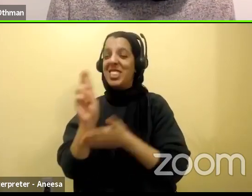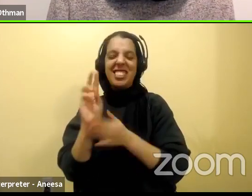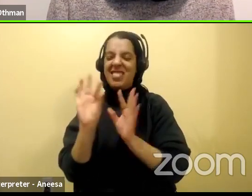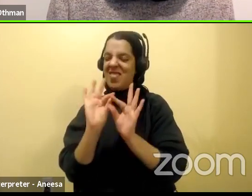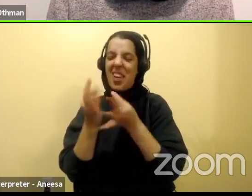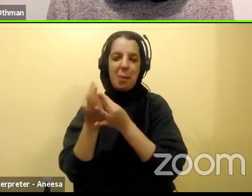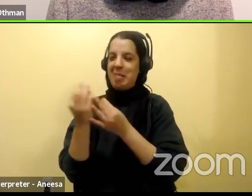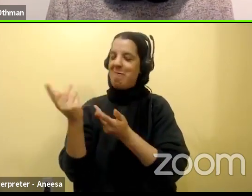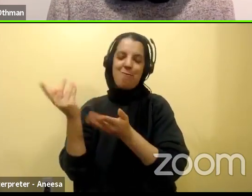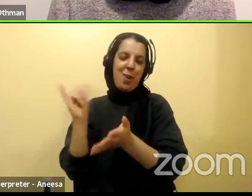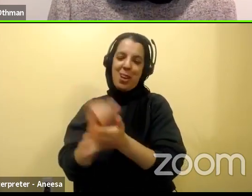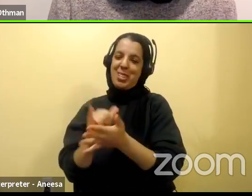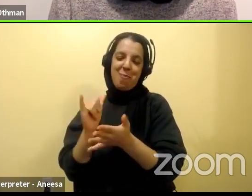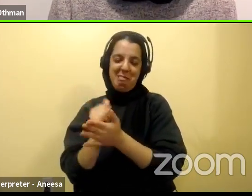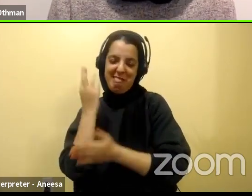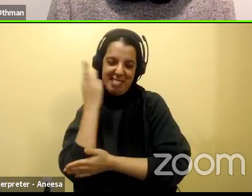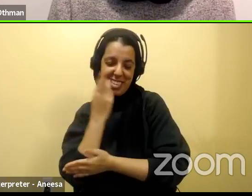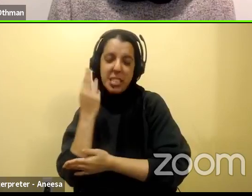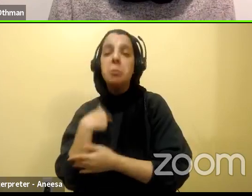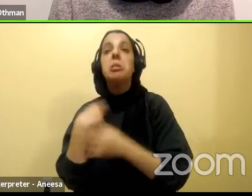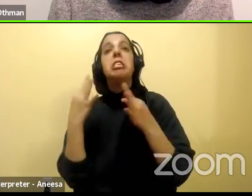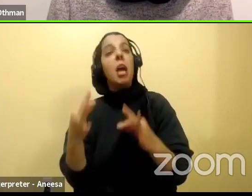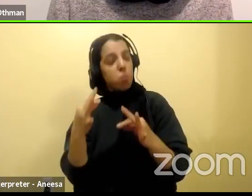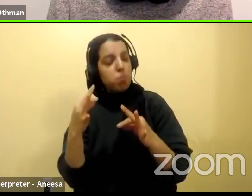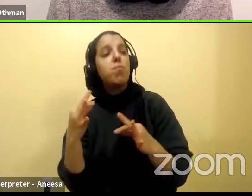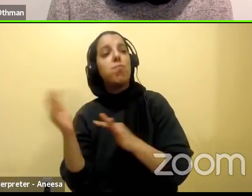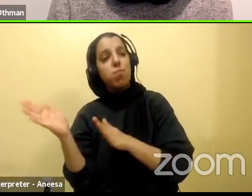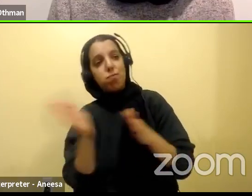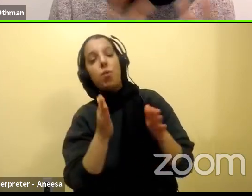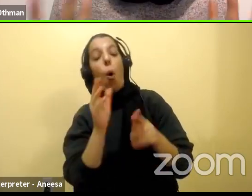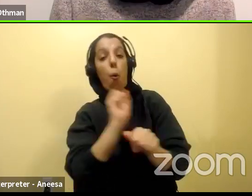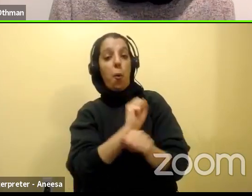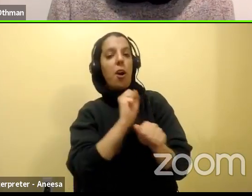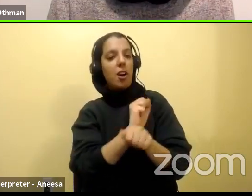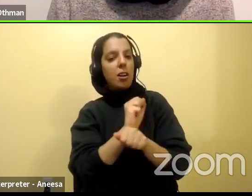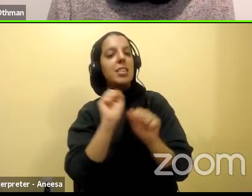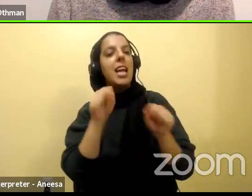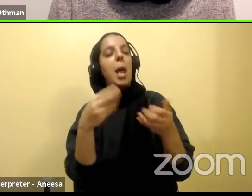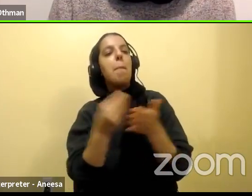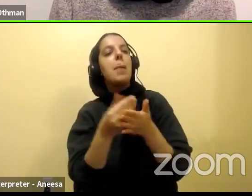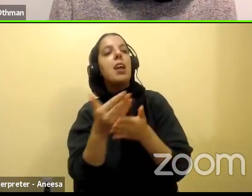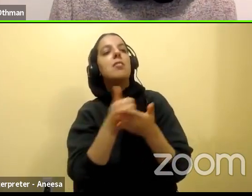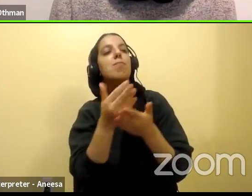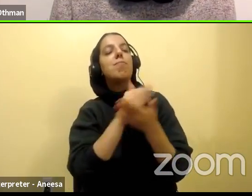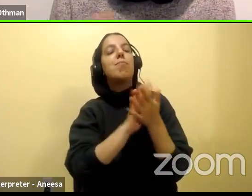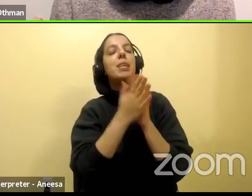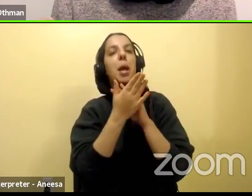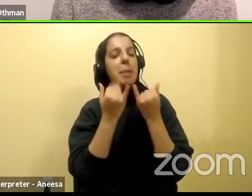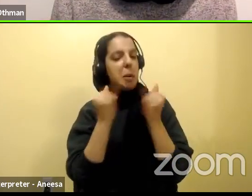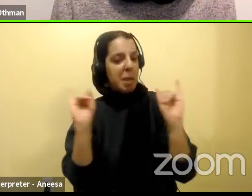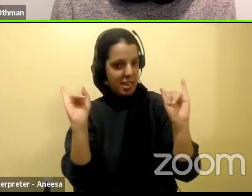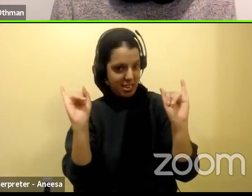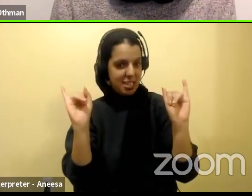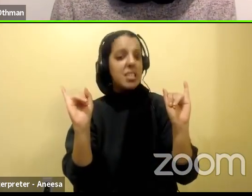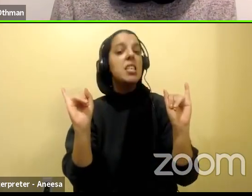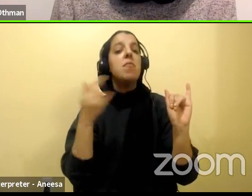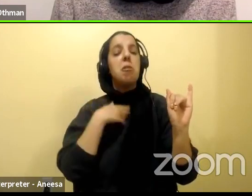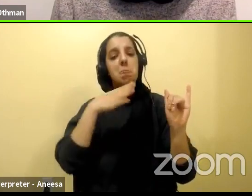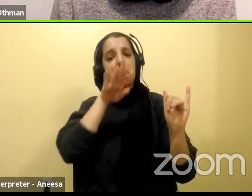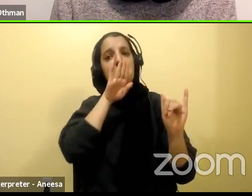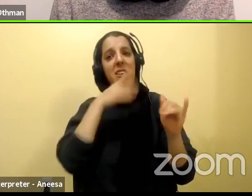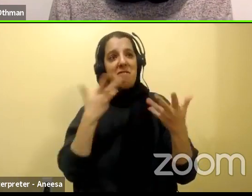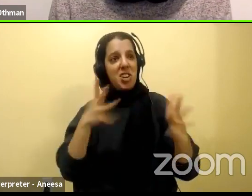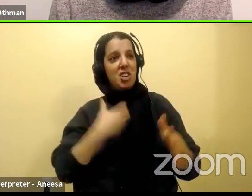reasons. So I decided to work so that I could be financially independent and just overall independent. And alhamdulillah I was hired and